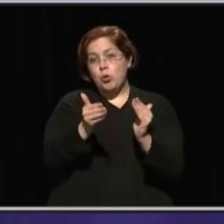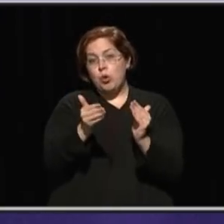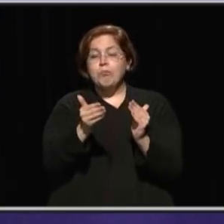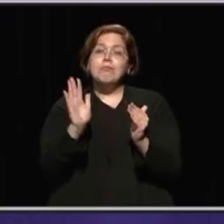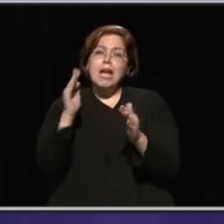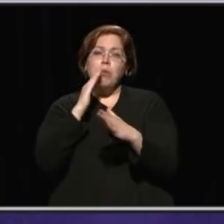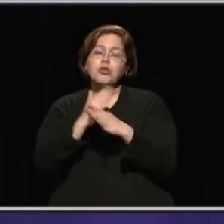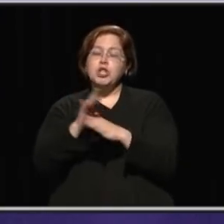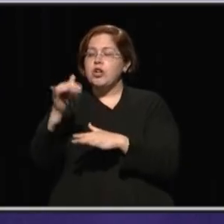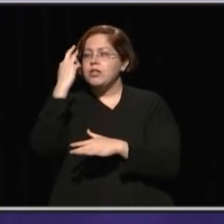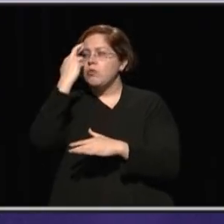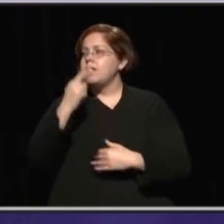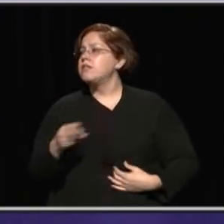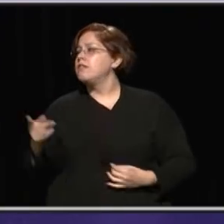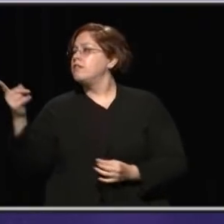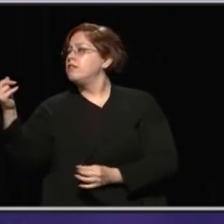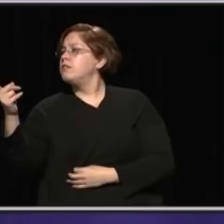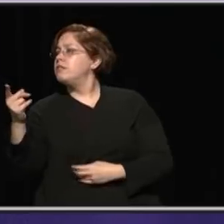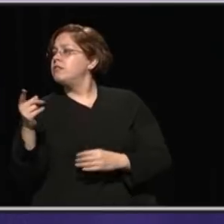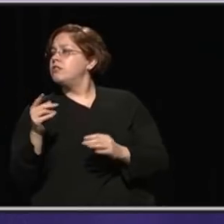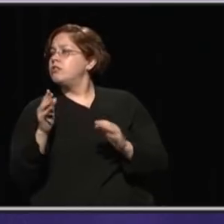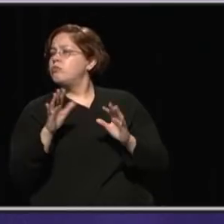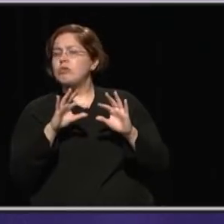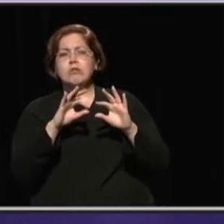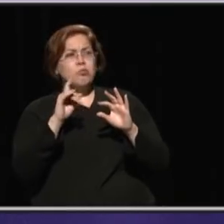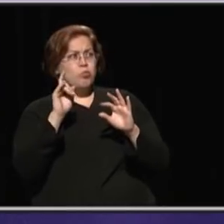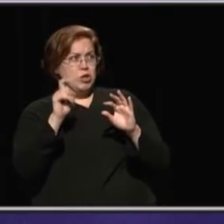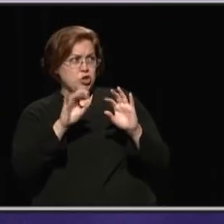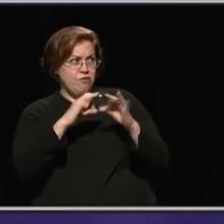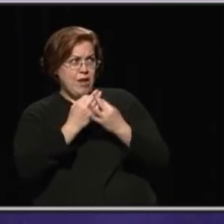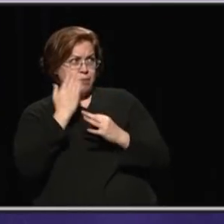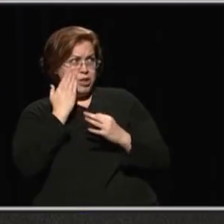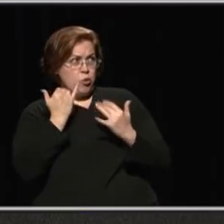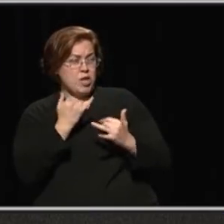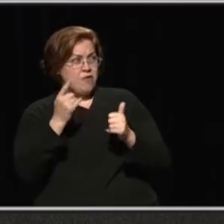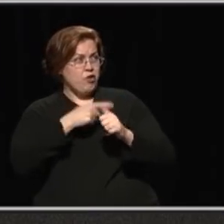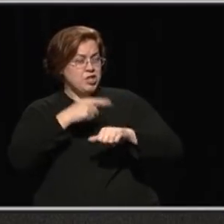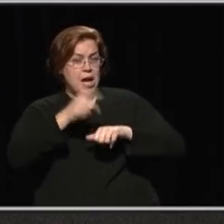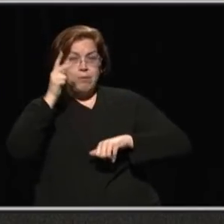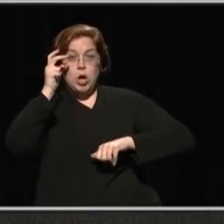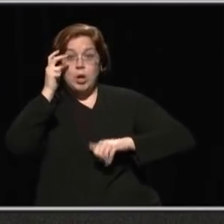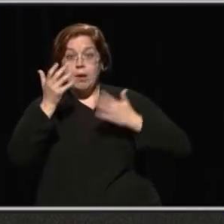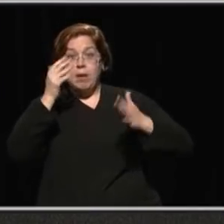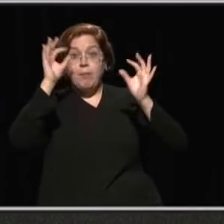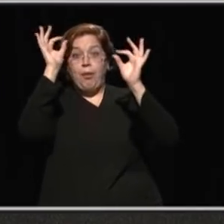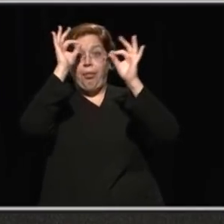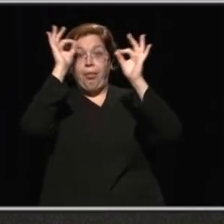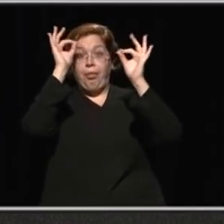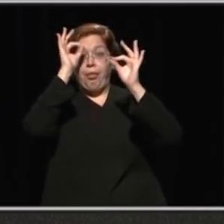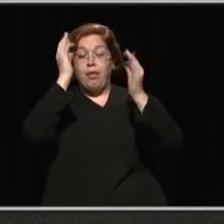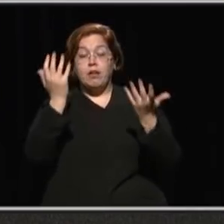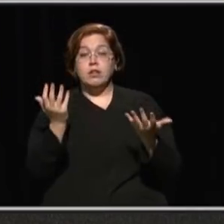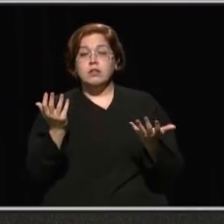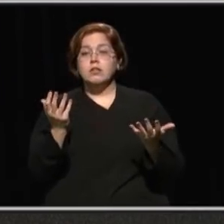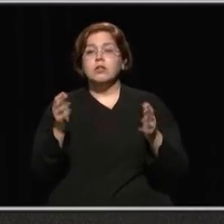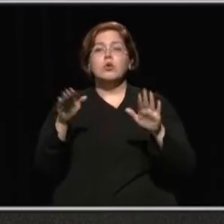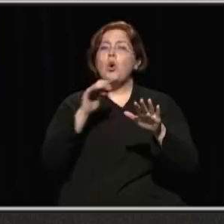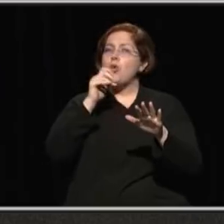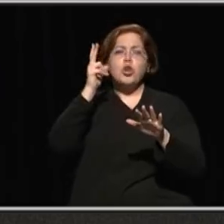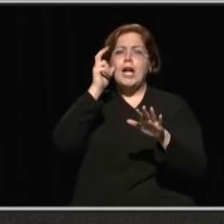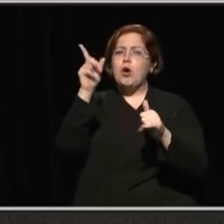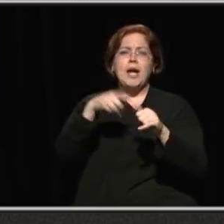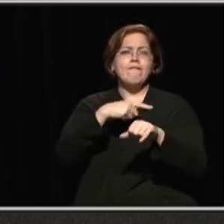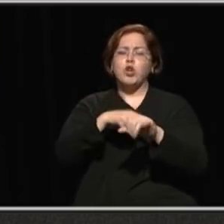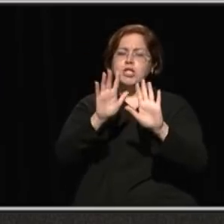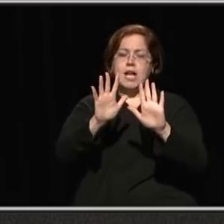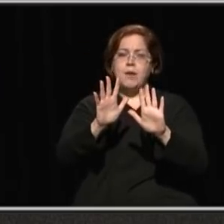why. What should families know right now that they're hearing this for the first time? Maybe they didn't even know about it. They're not hearing it for the first